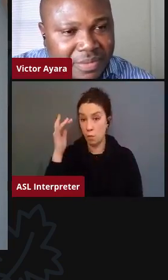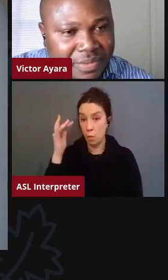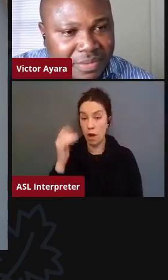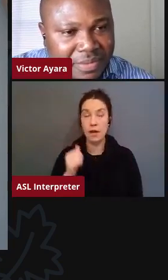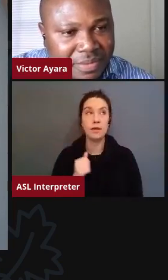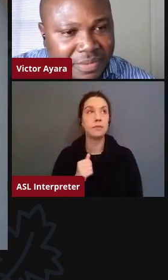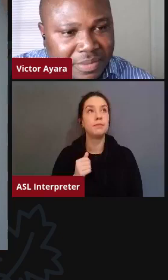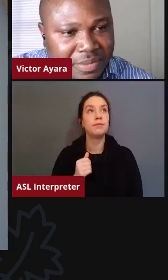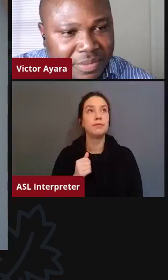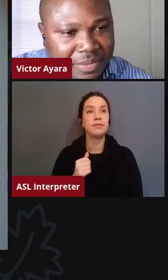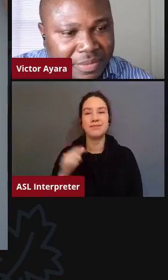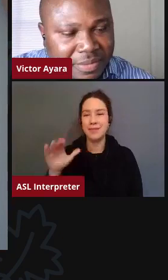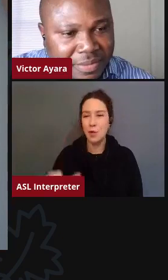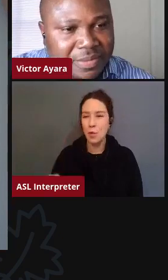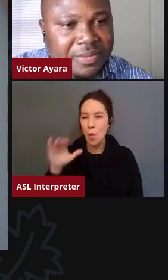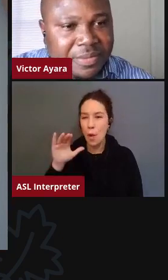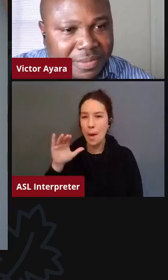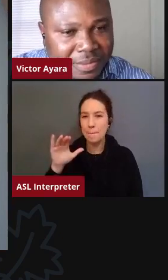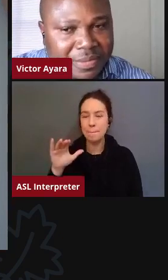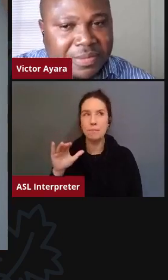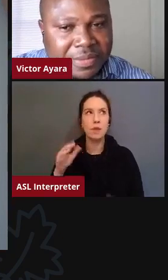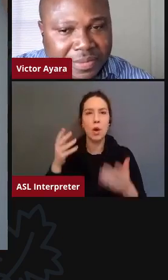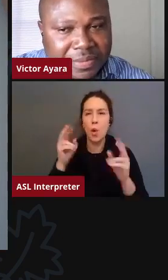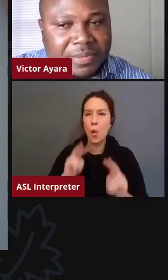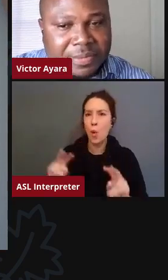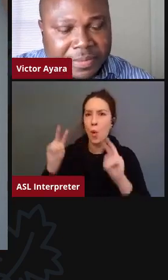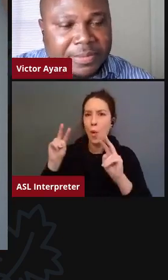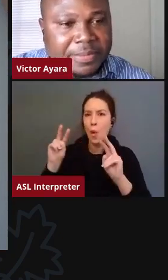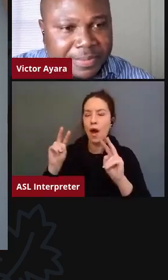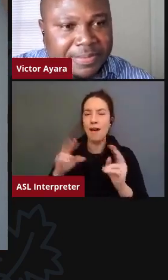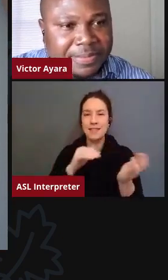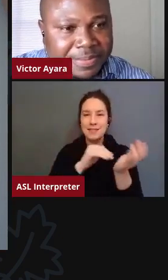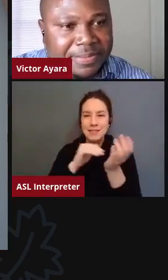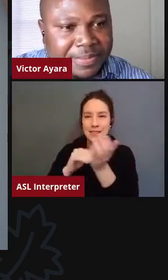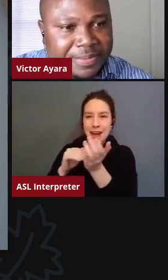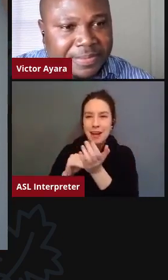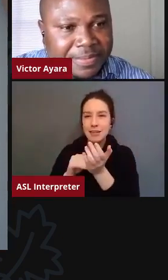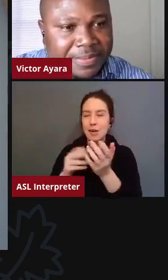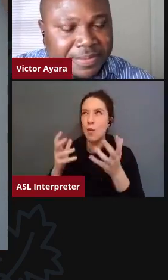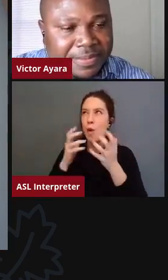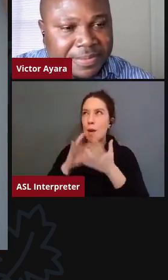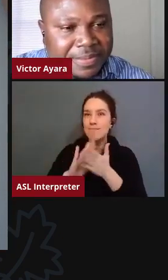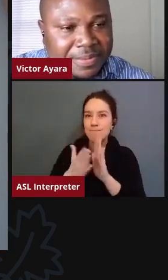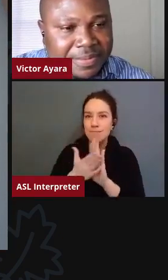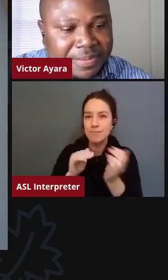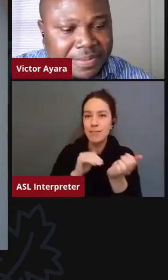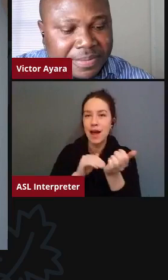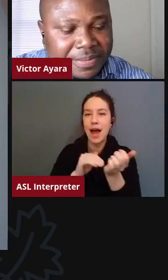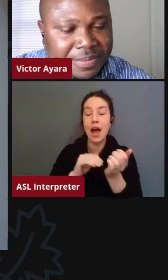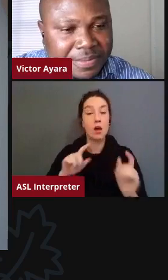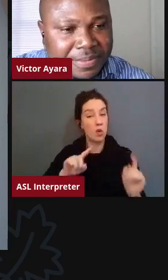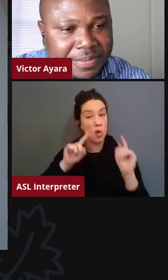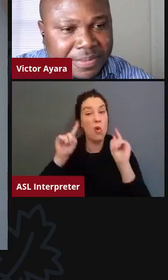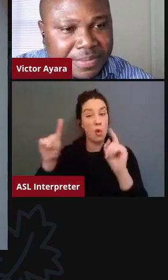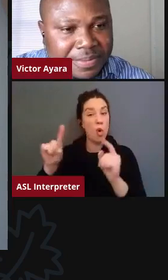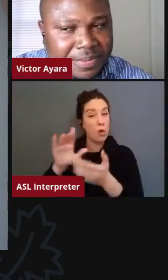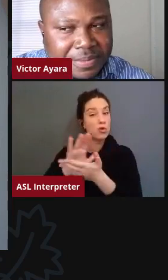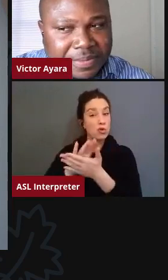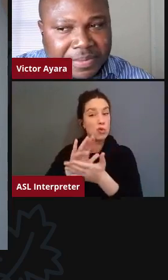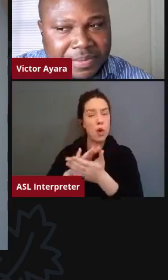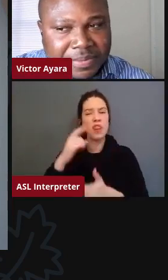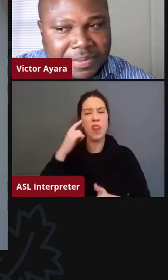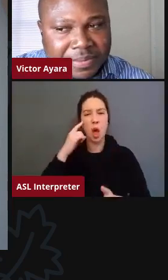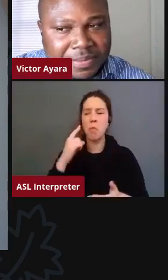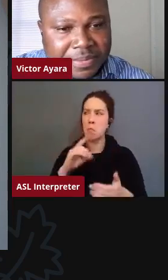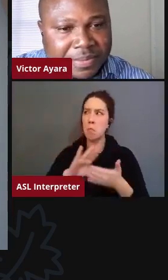was growing up in being a doctor. And when I went off to school, I thought I'm going to be a doctor, and I went off to